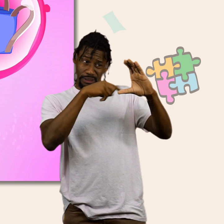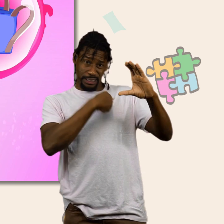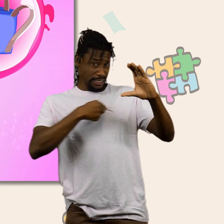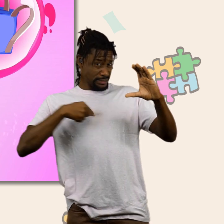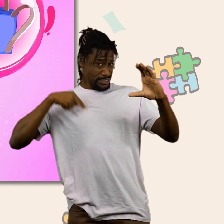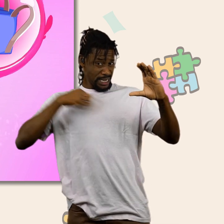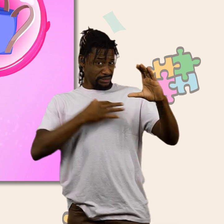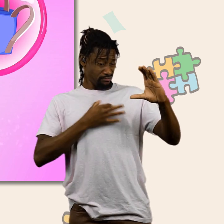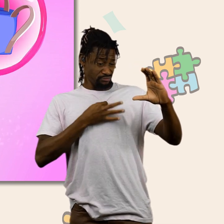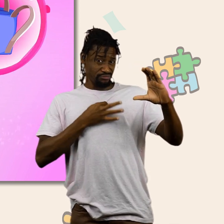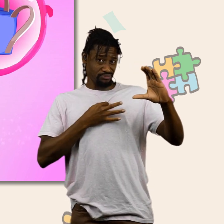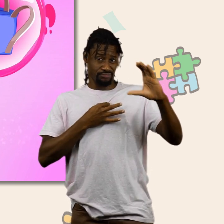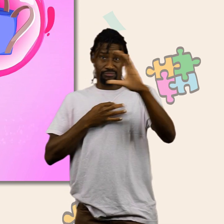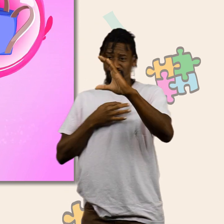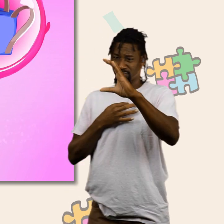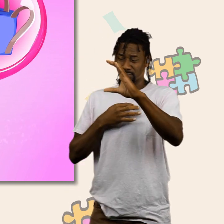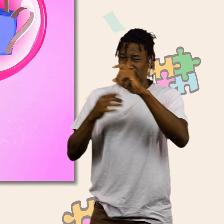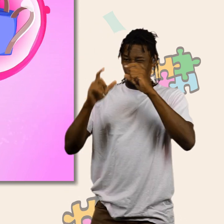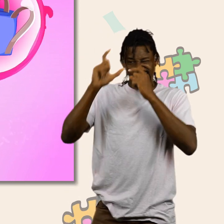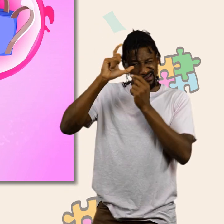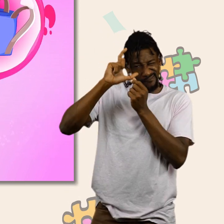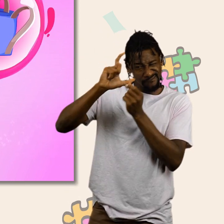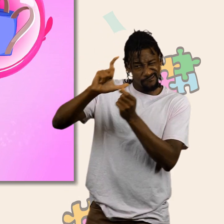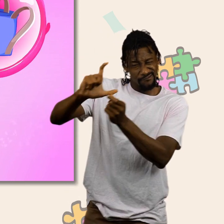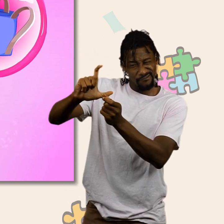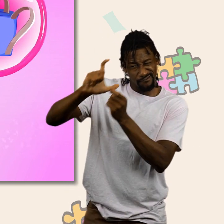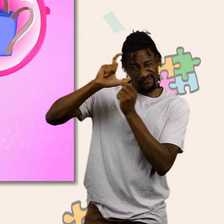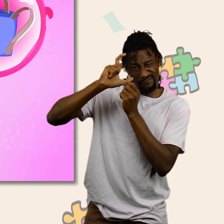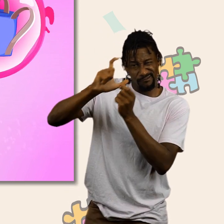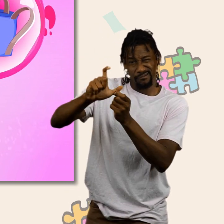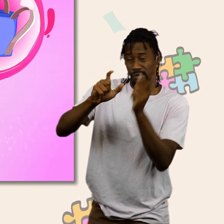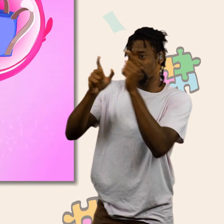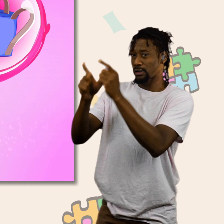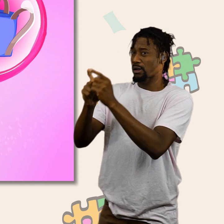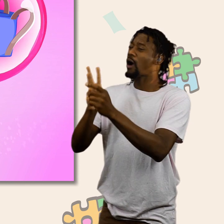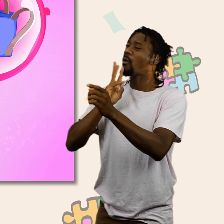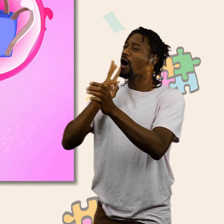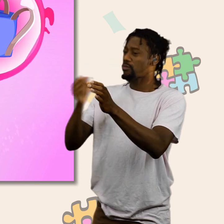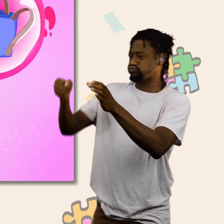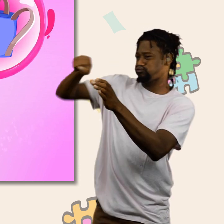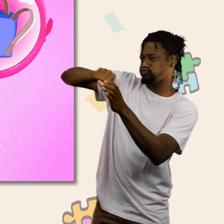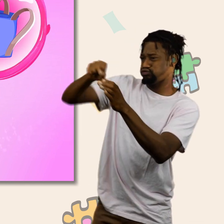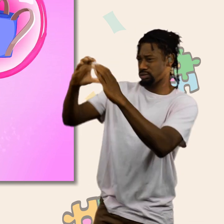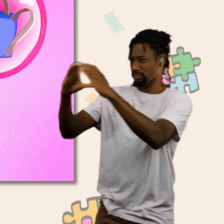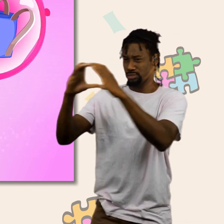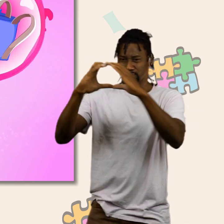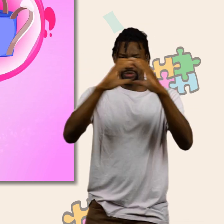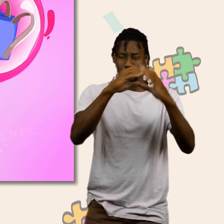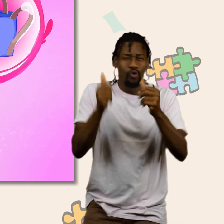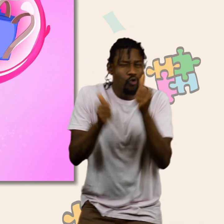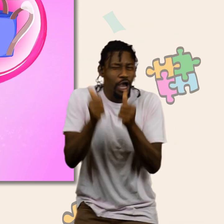A pearl necklace? A magnifying glass? Or in a shower.